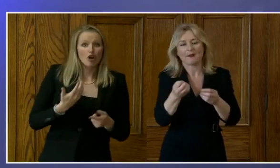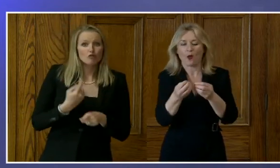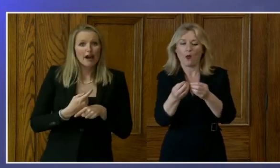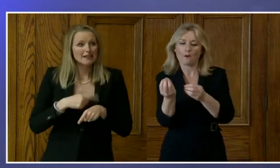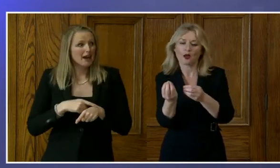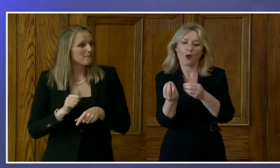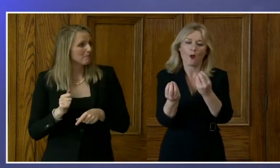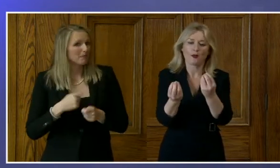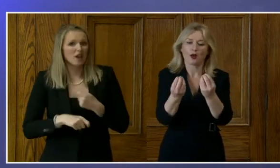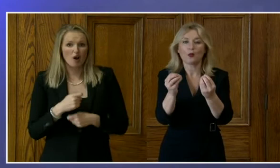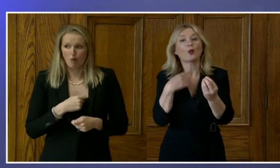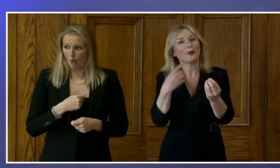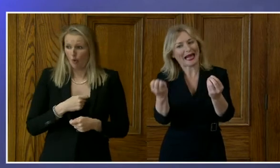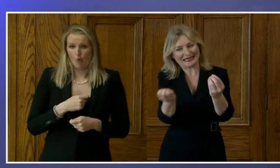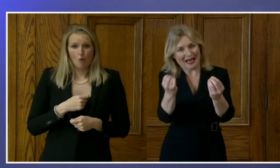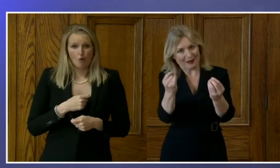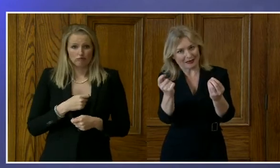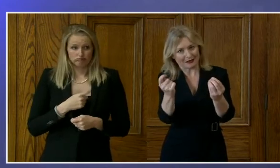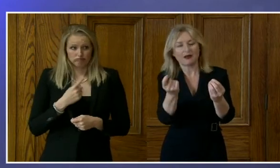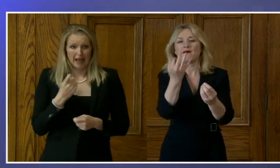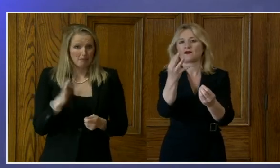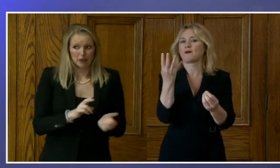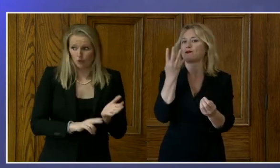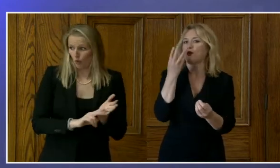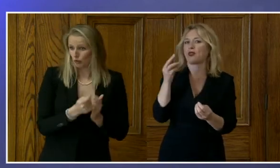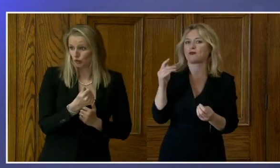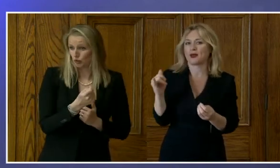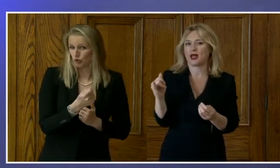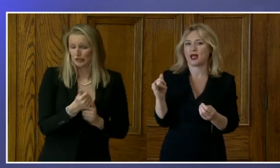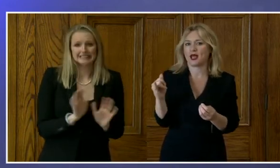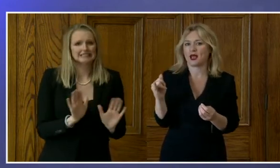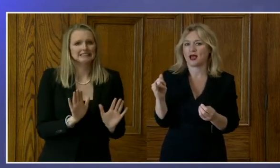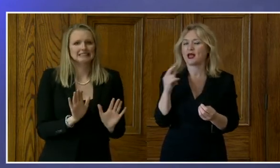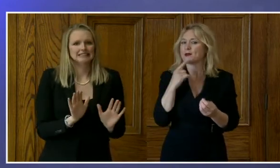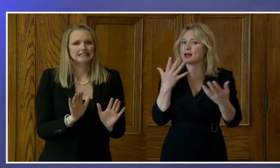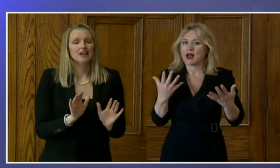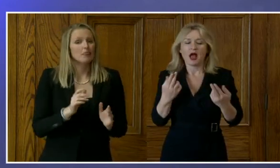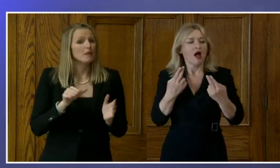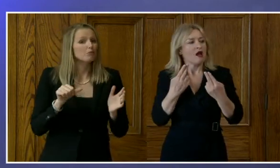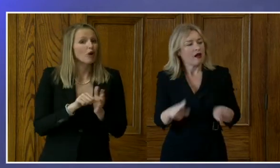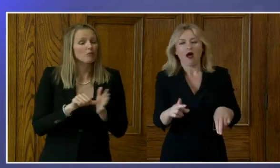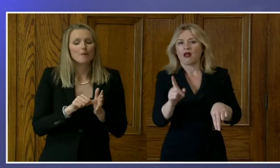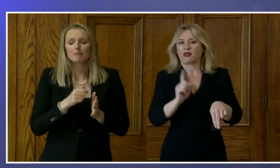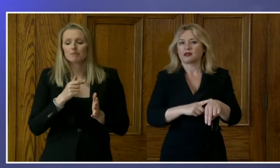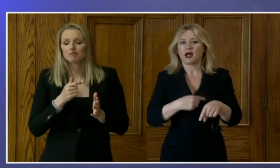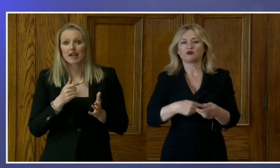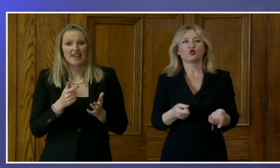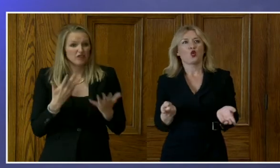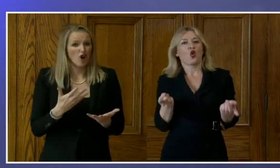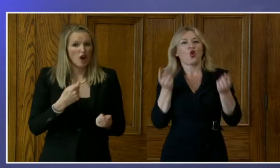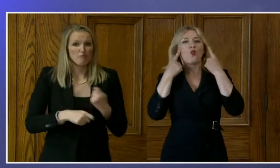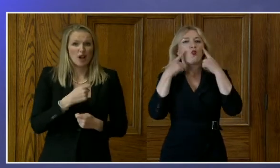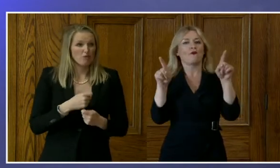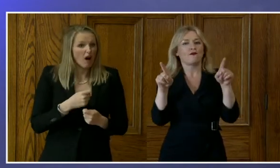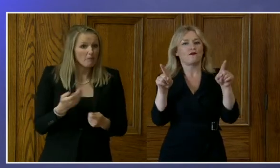start to knee-jerk without a planned relaxation of the regulations, that you could set that figure to go in the